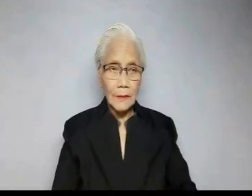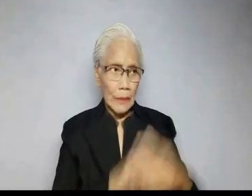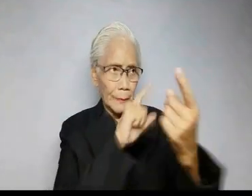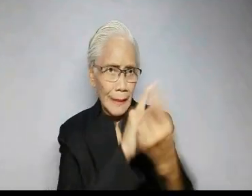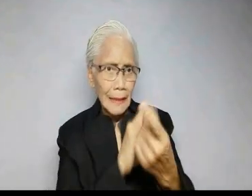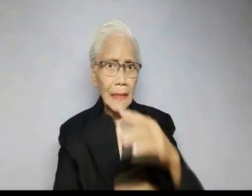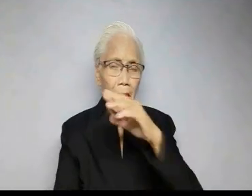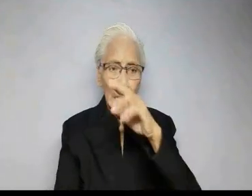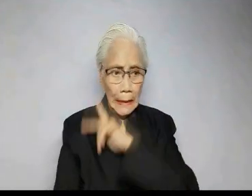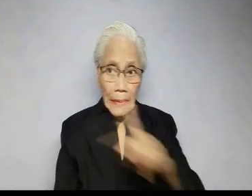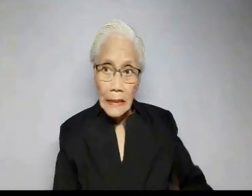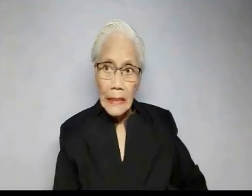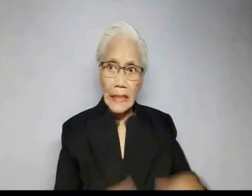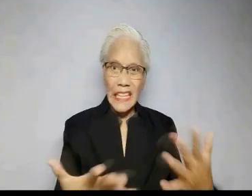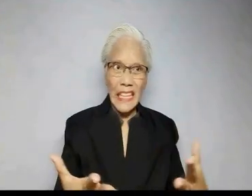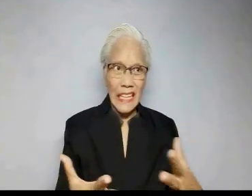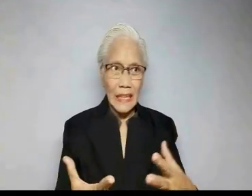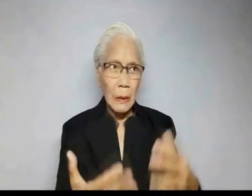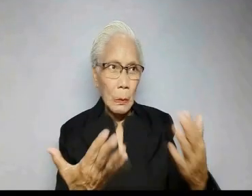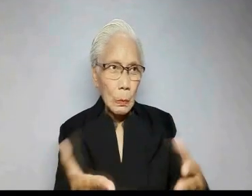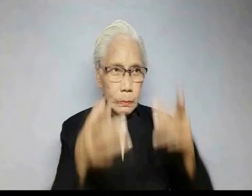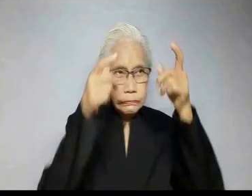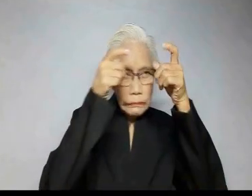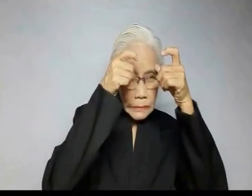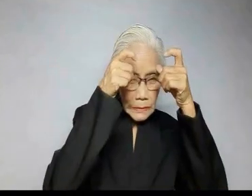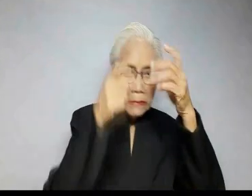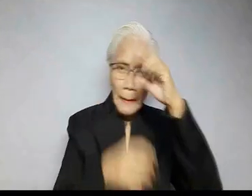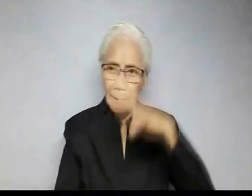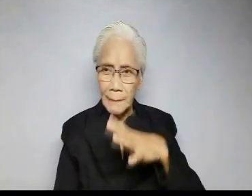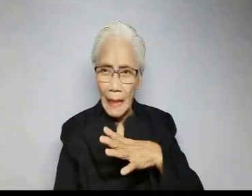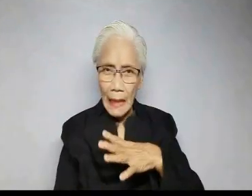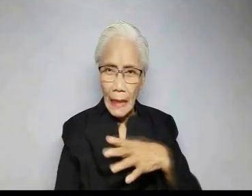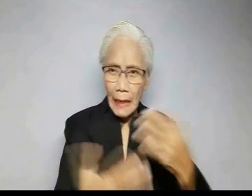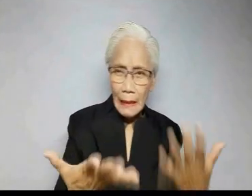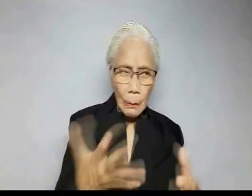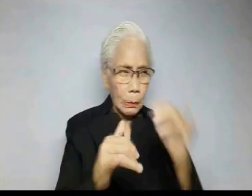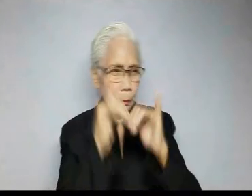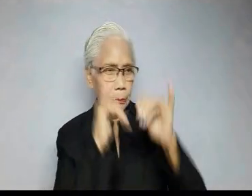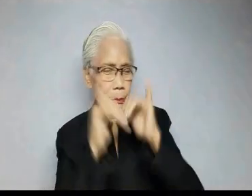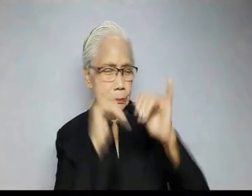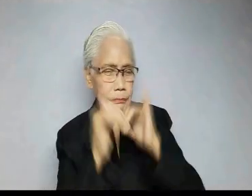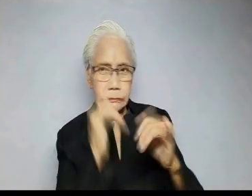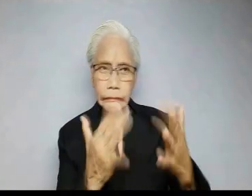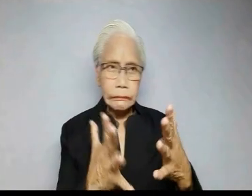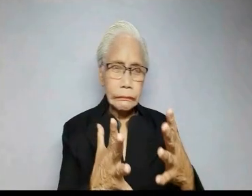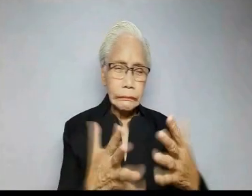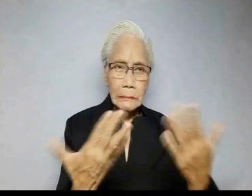man, a drunkard, a lamplighter, a businessman, and a